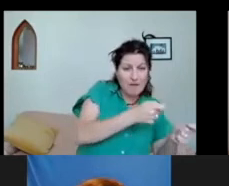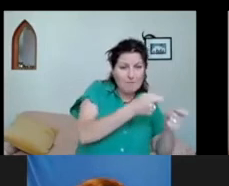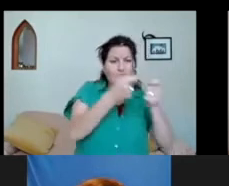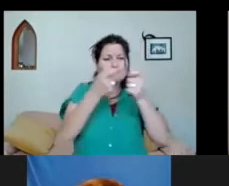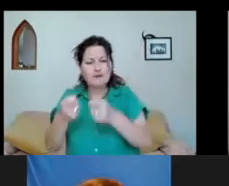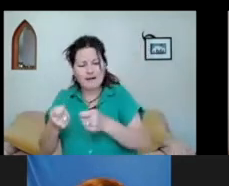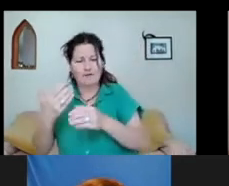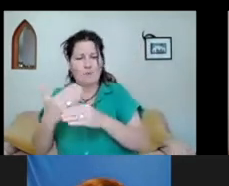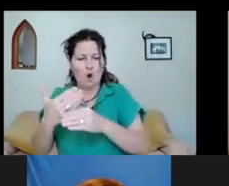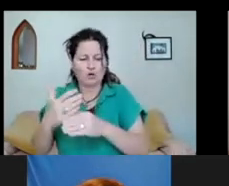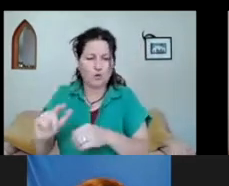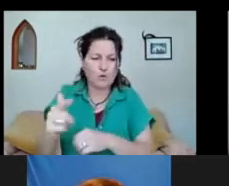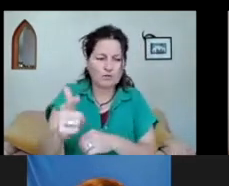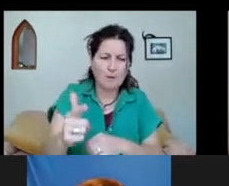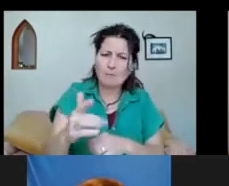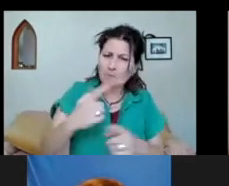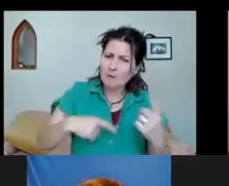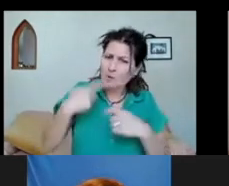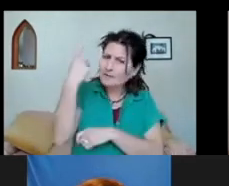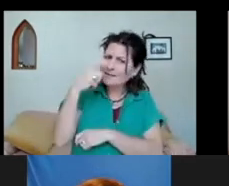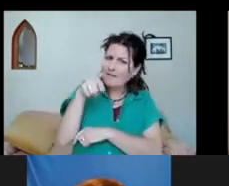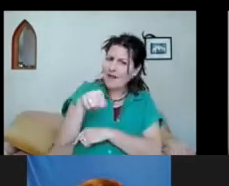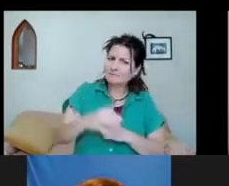would absolutely consider that.